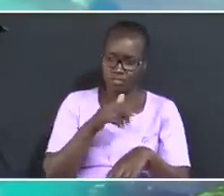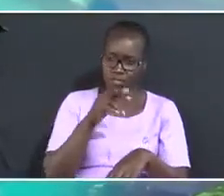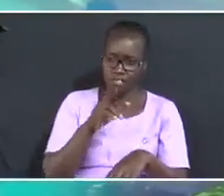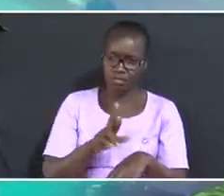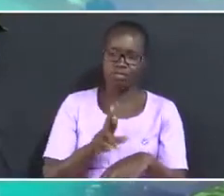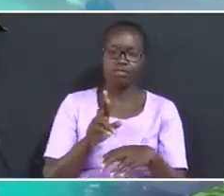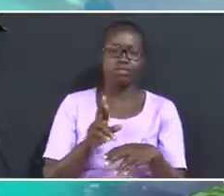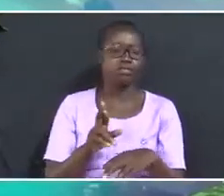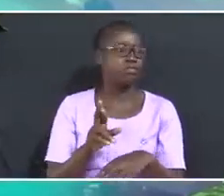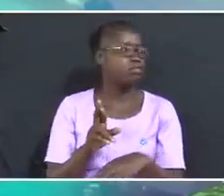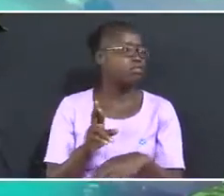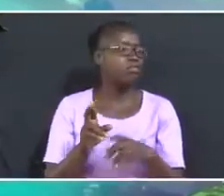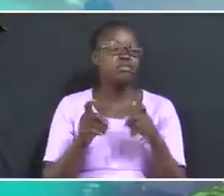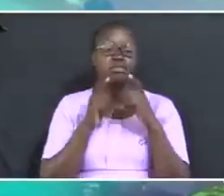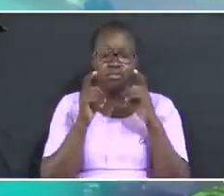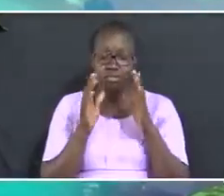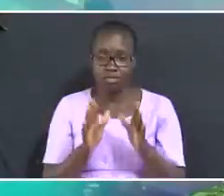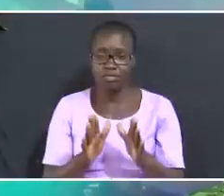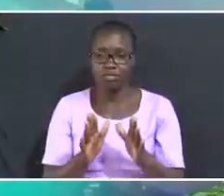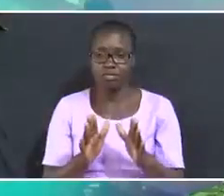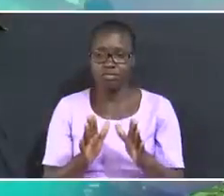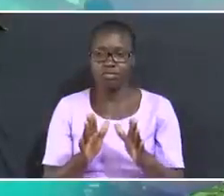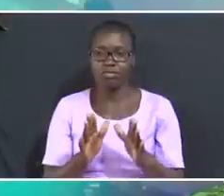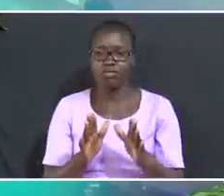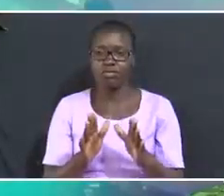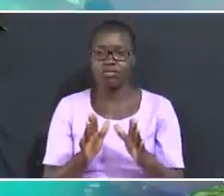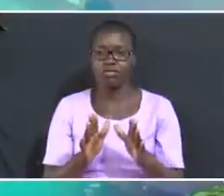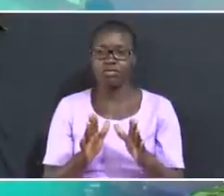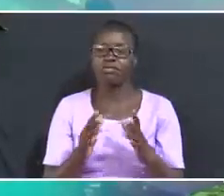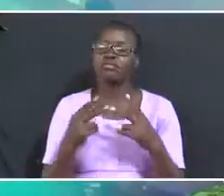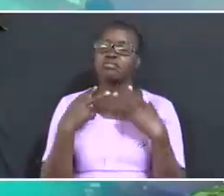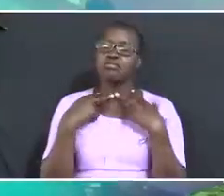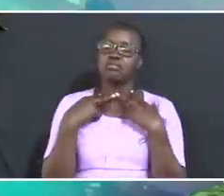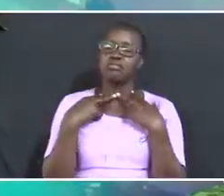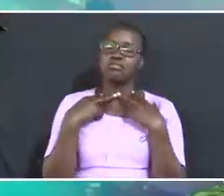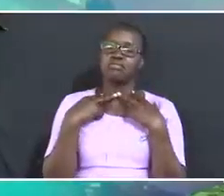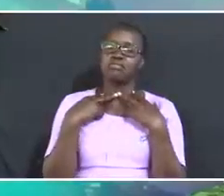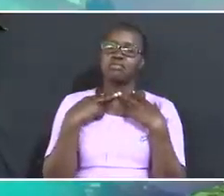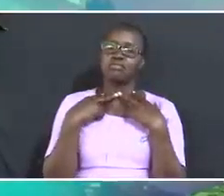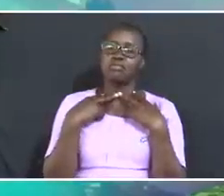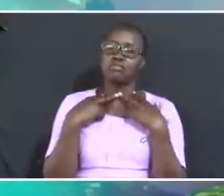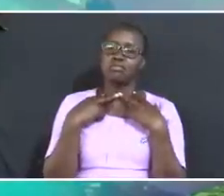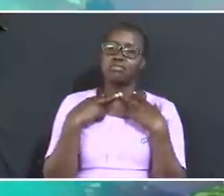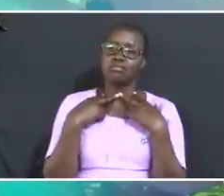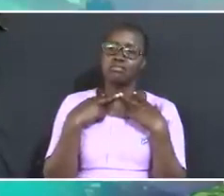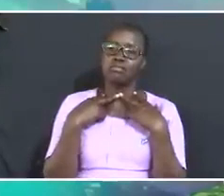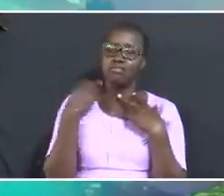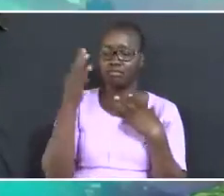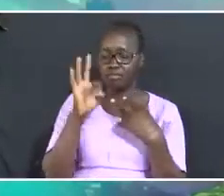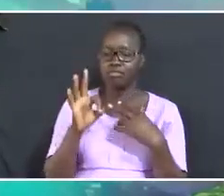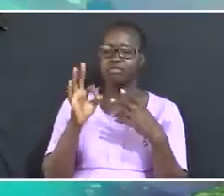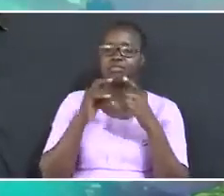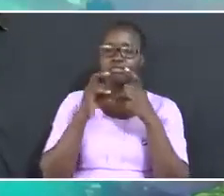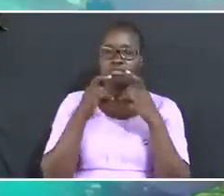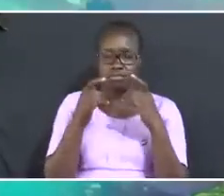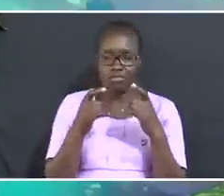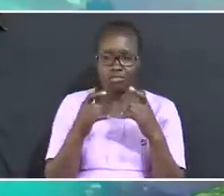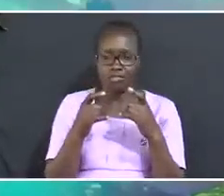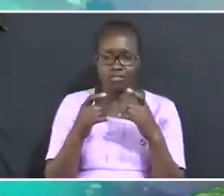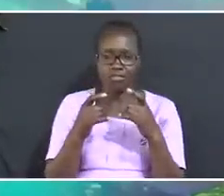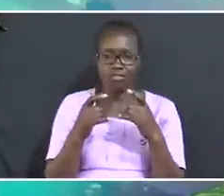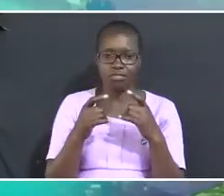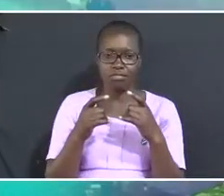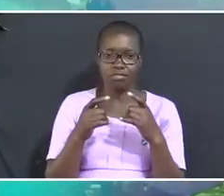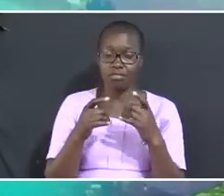sinners, slaves, captives of sin